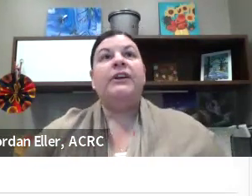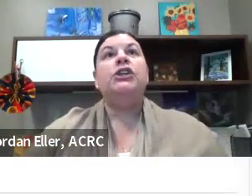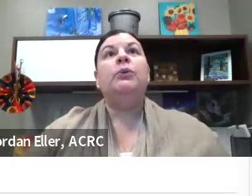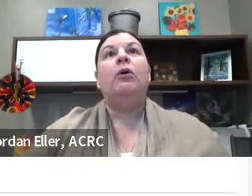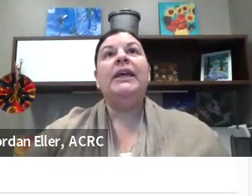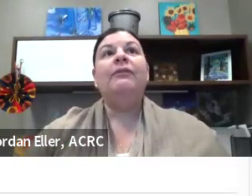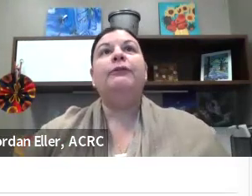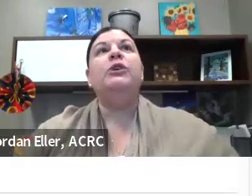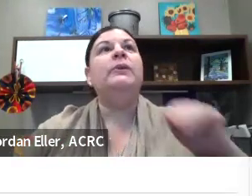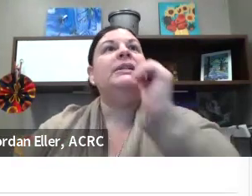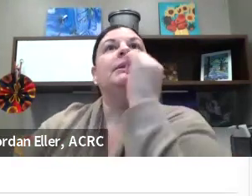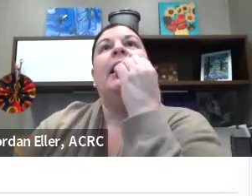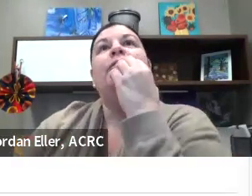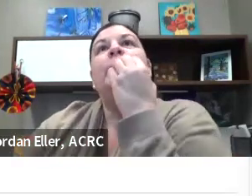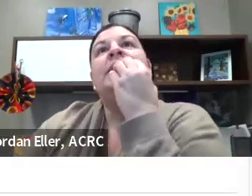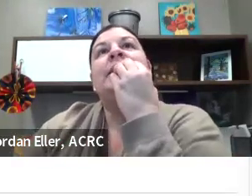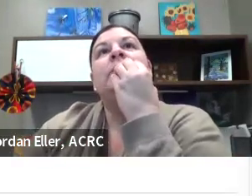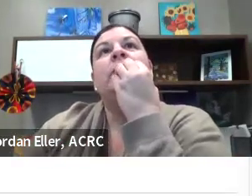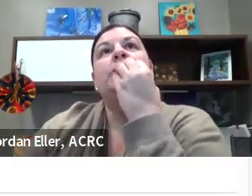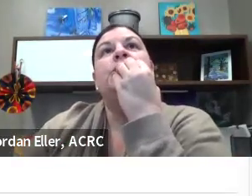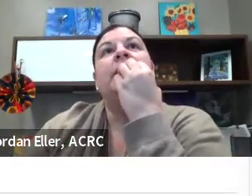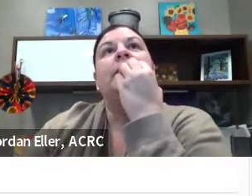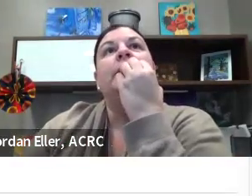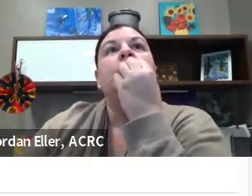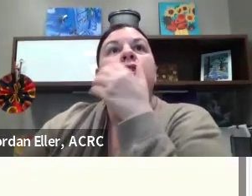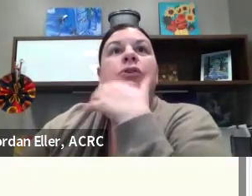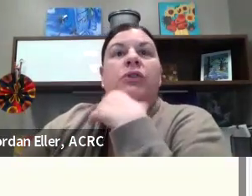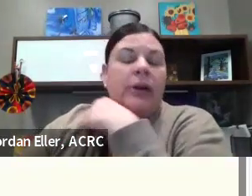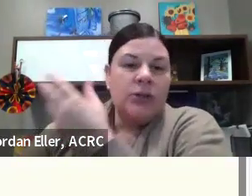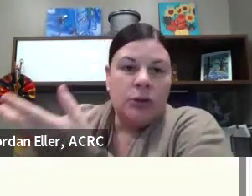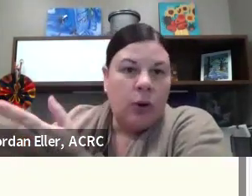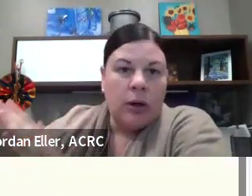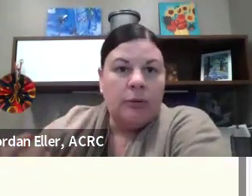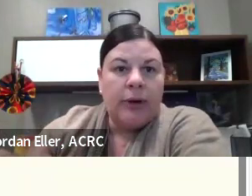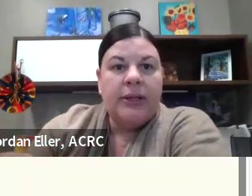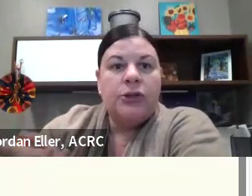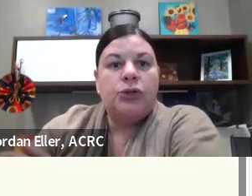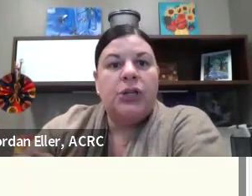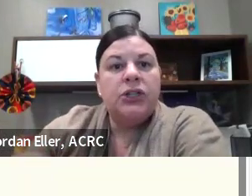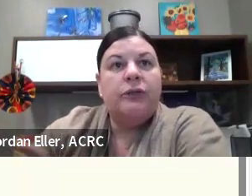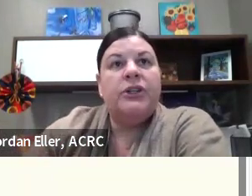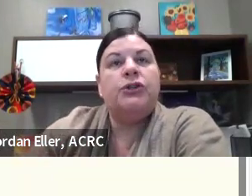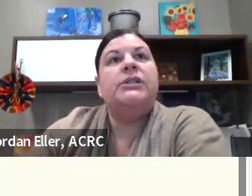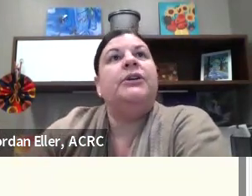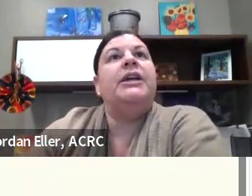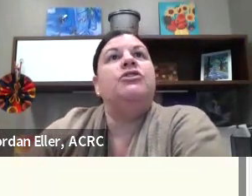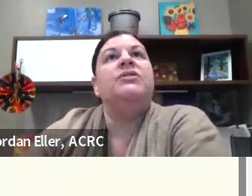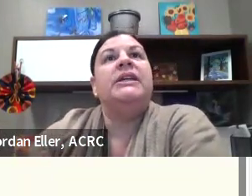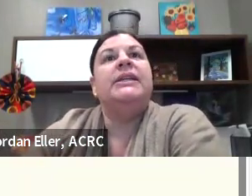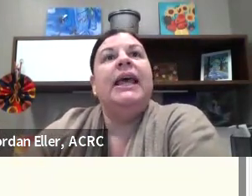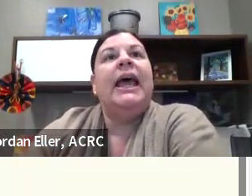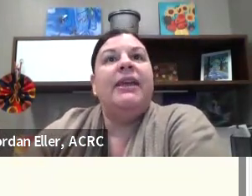All right, folks, we only have a few minutes left, but I did want to share. So you guys all know ARCA, right? The Association of Regional